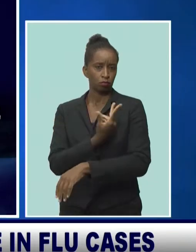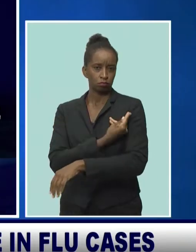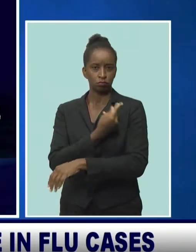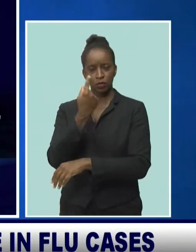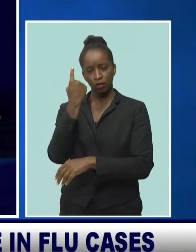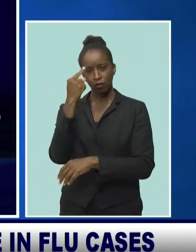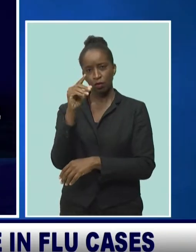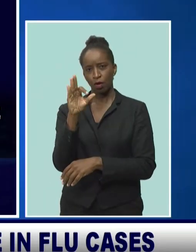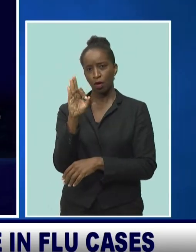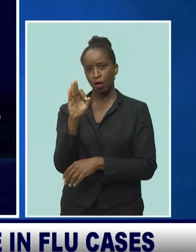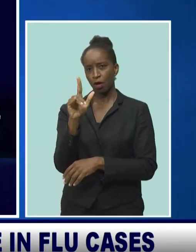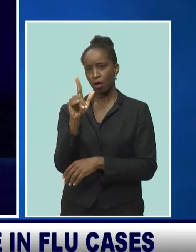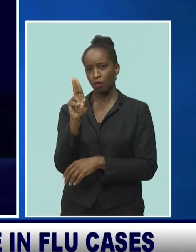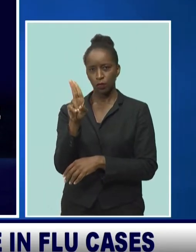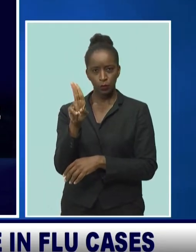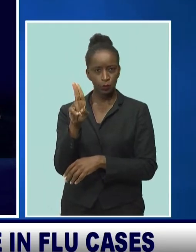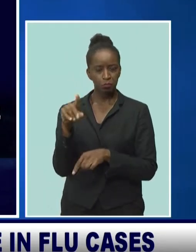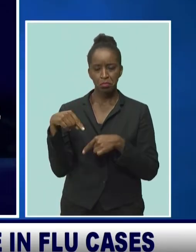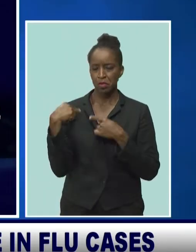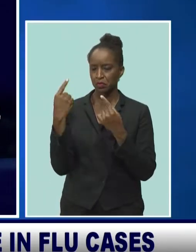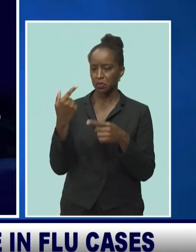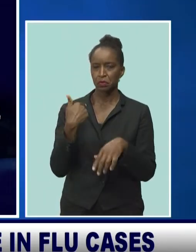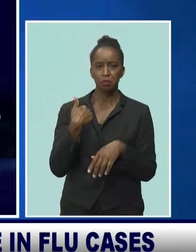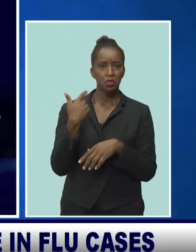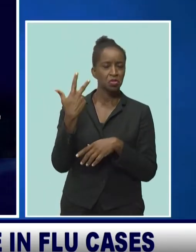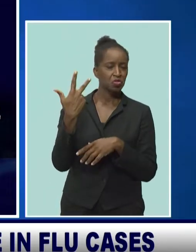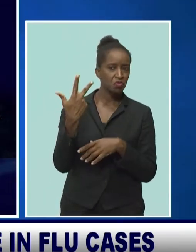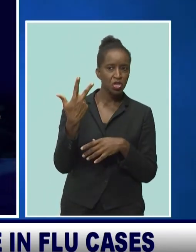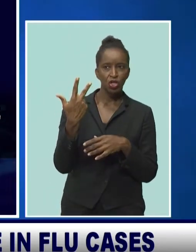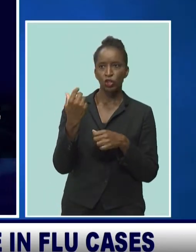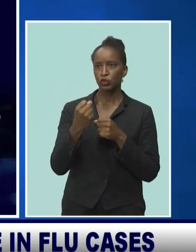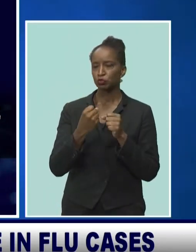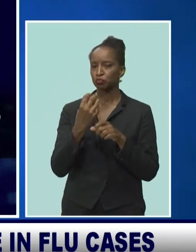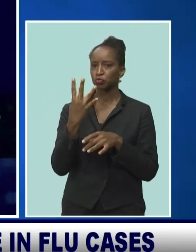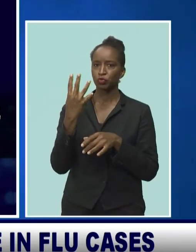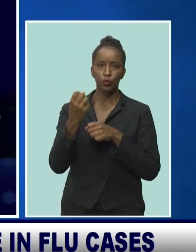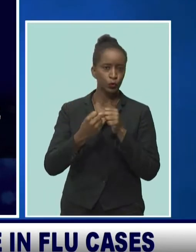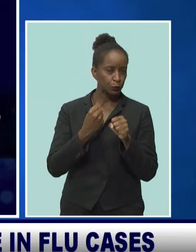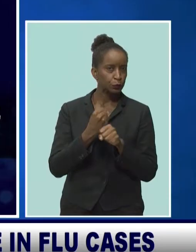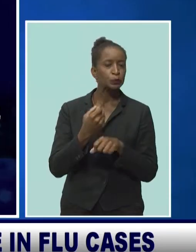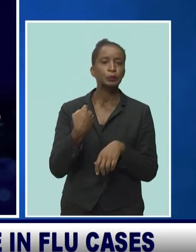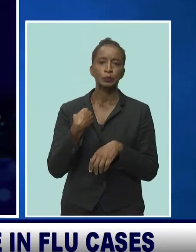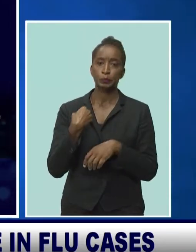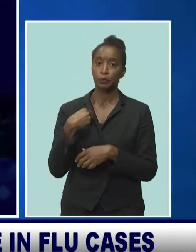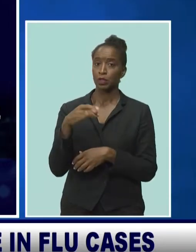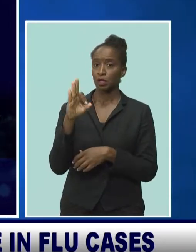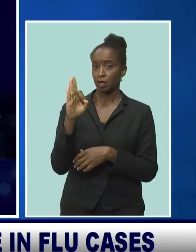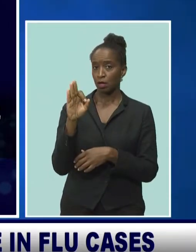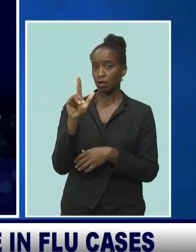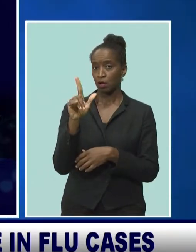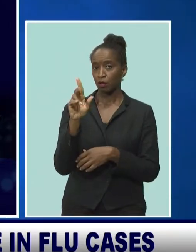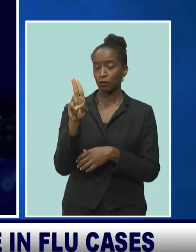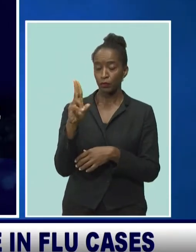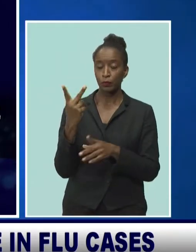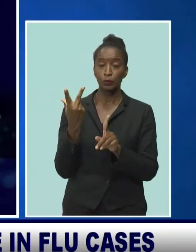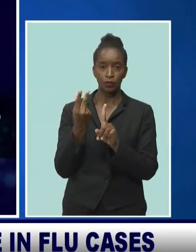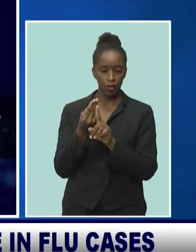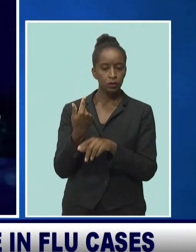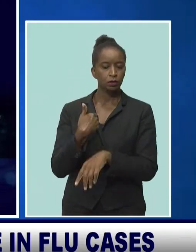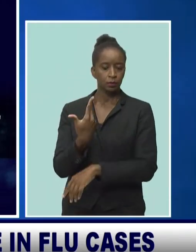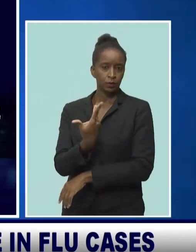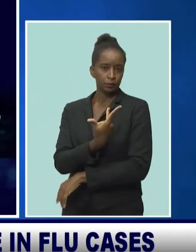for the last 3-4 years. I've had several. Every year I get my flu shot. And for those individuals